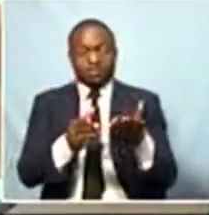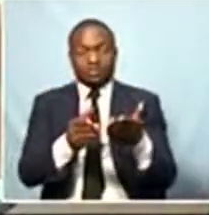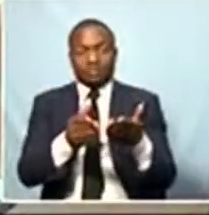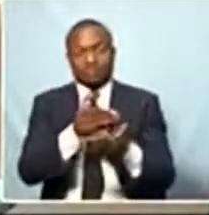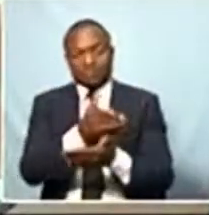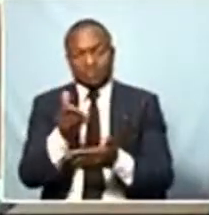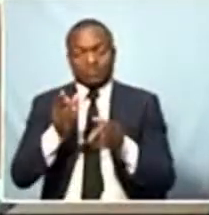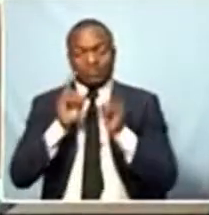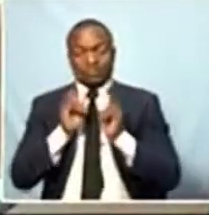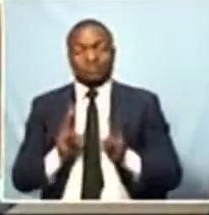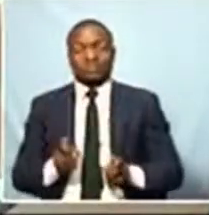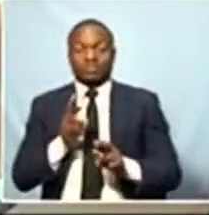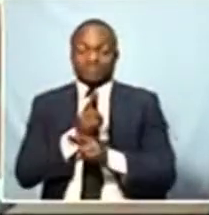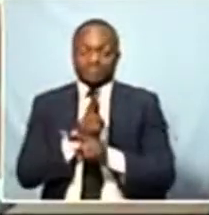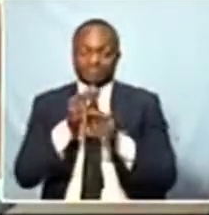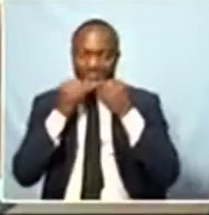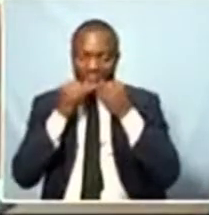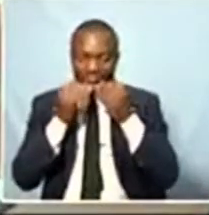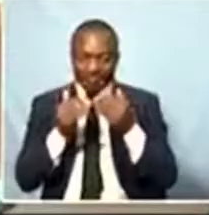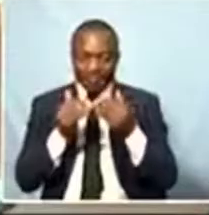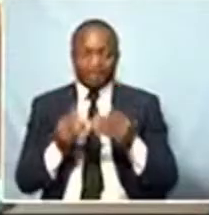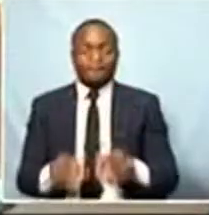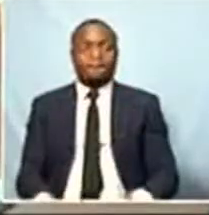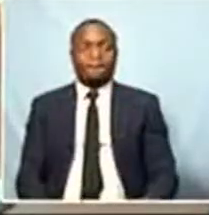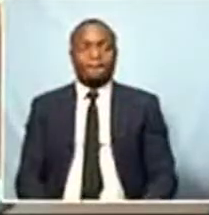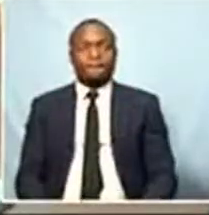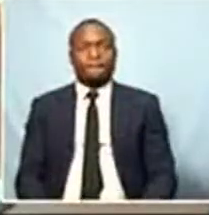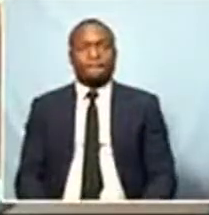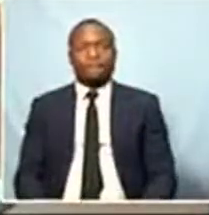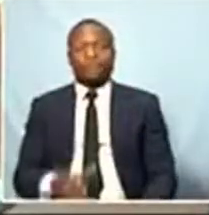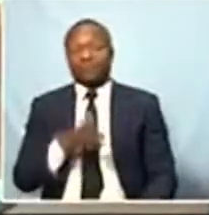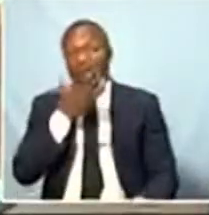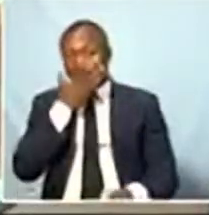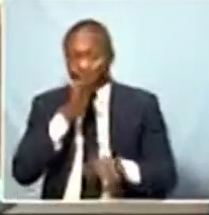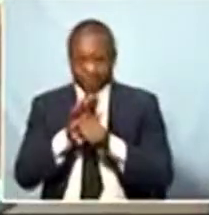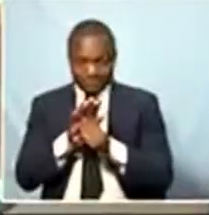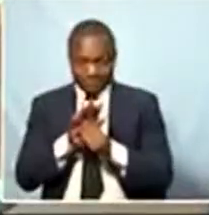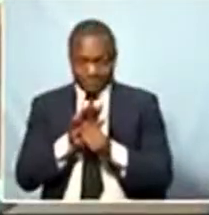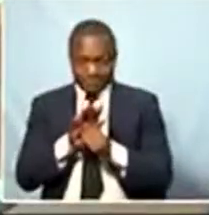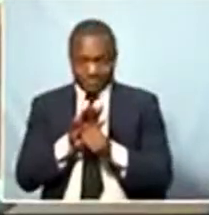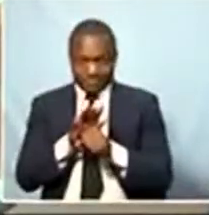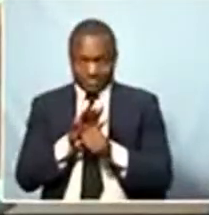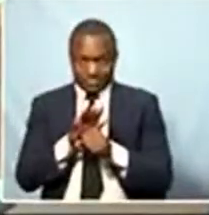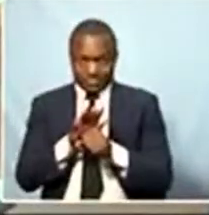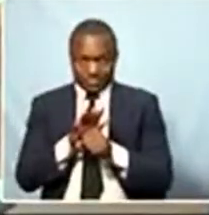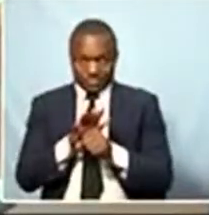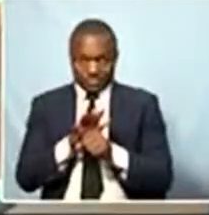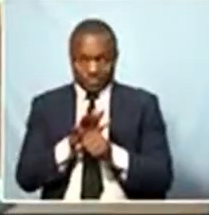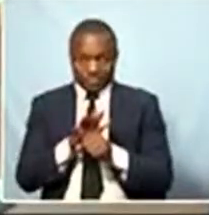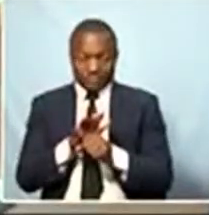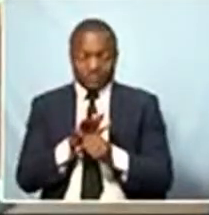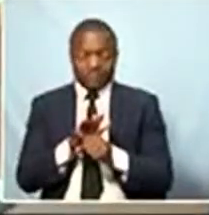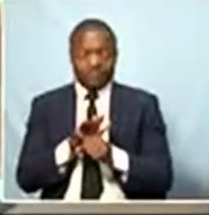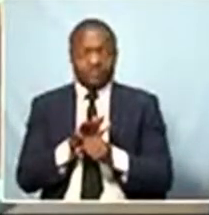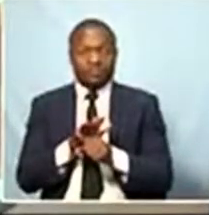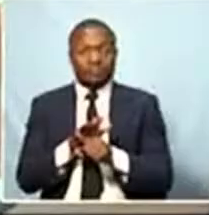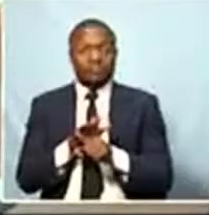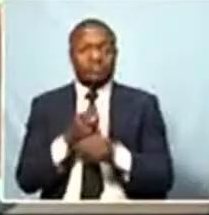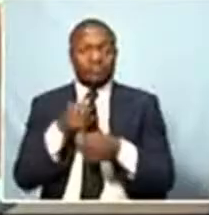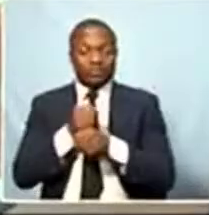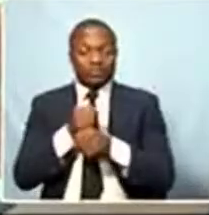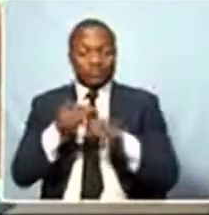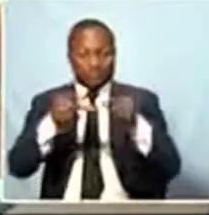victims of human rights. Thank you. Well, it's reassuring to state that you come up with a position